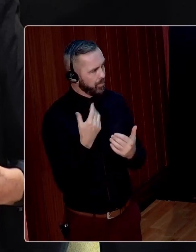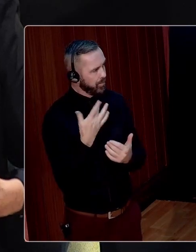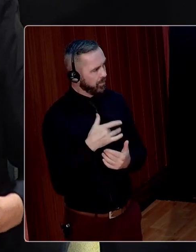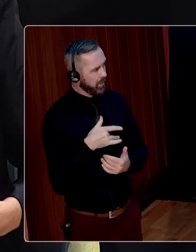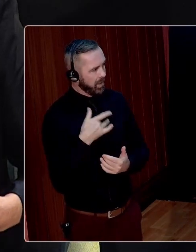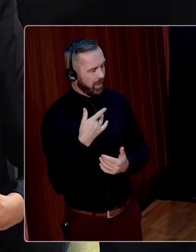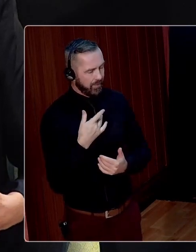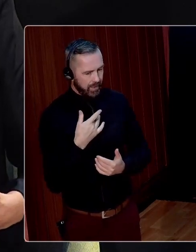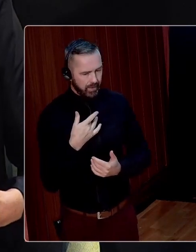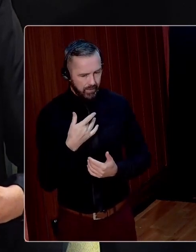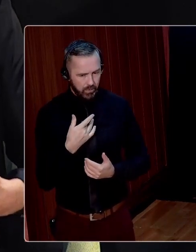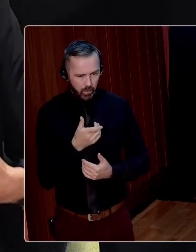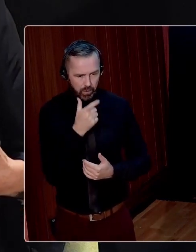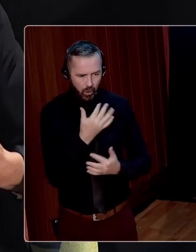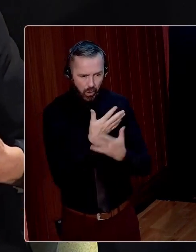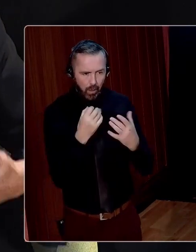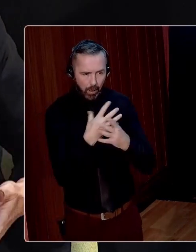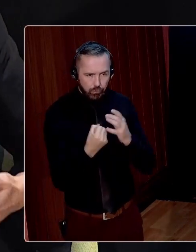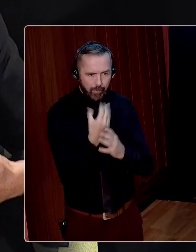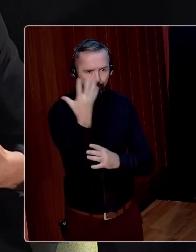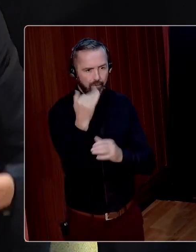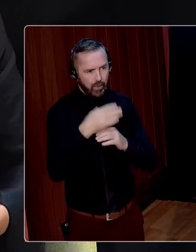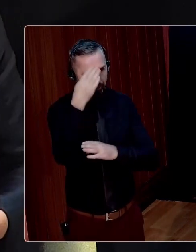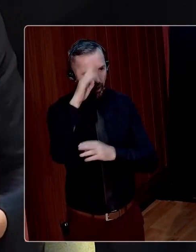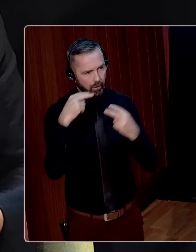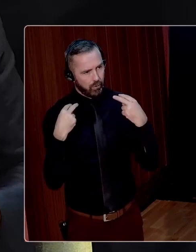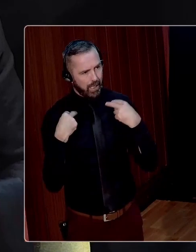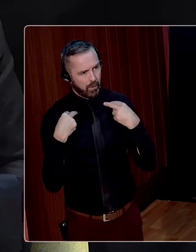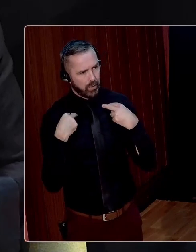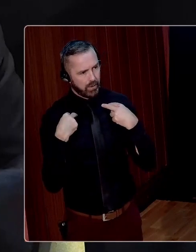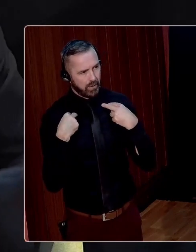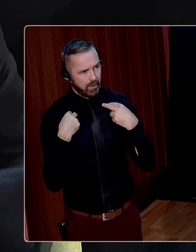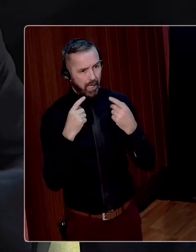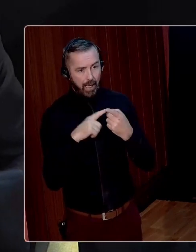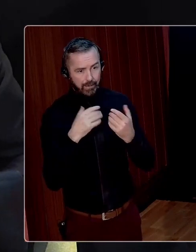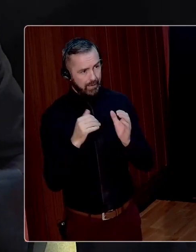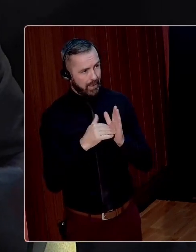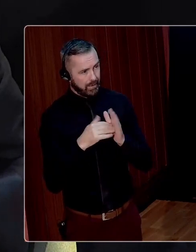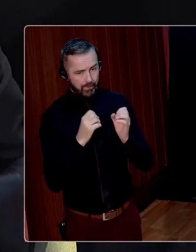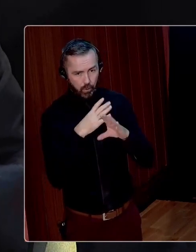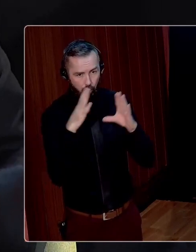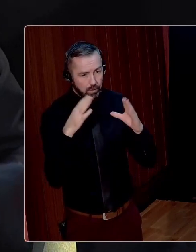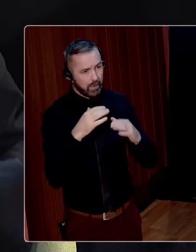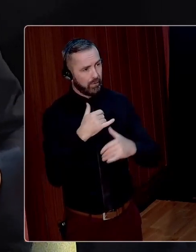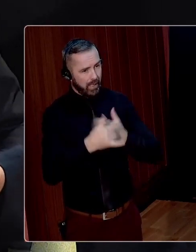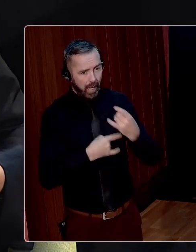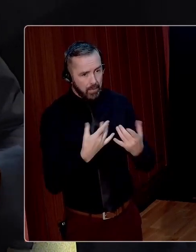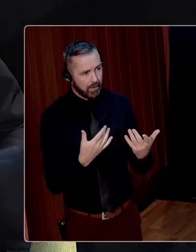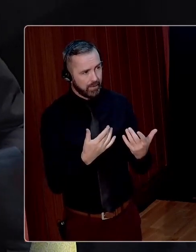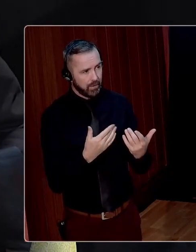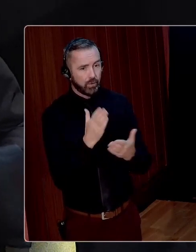I feel we're always talking about the revival of the Irish language, and of course the revival of the Irish took place, and it's clear certainly there was